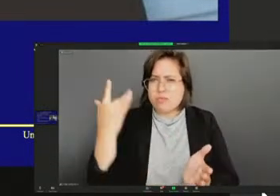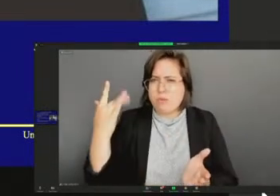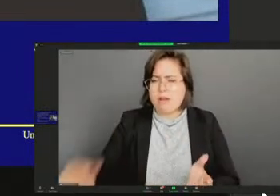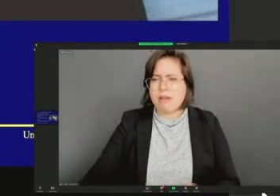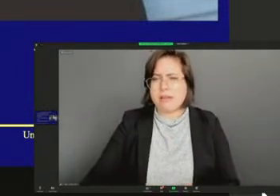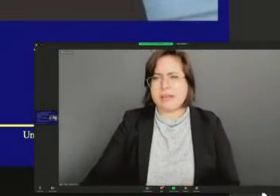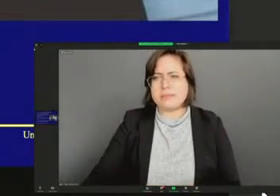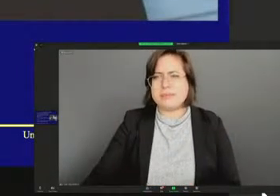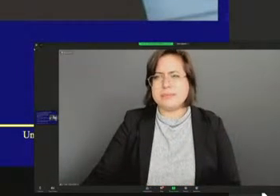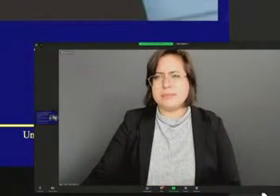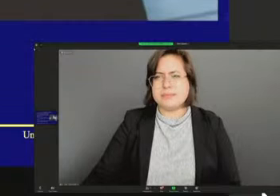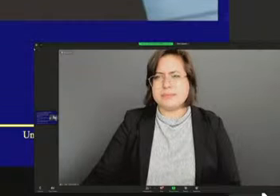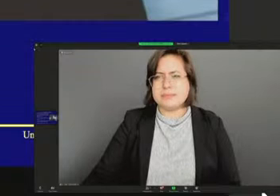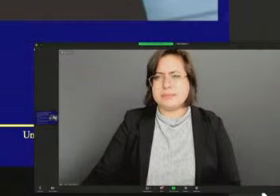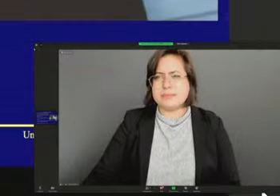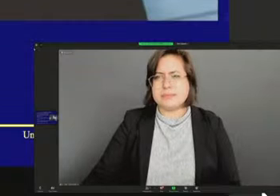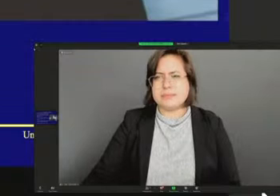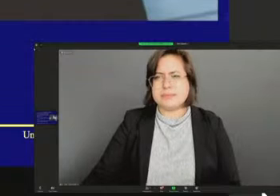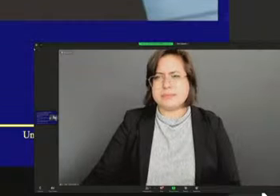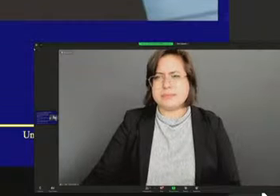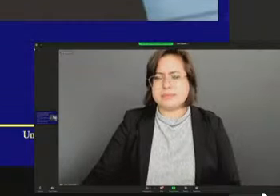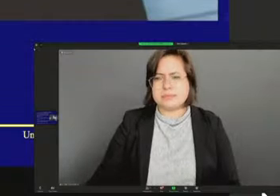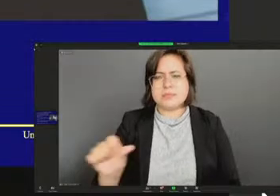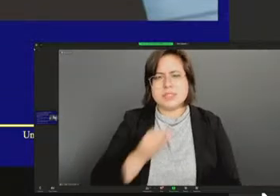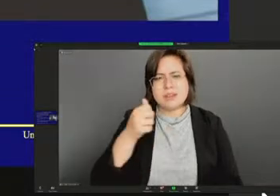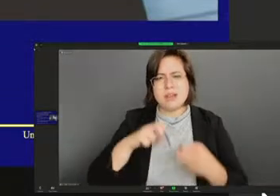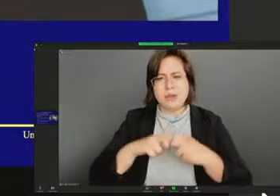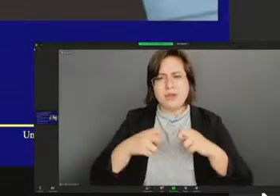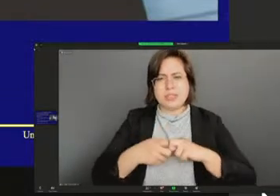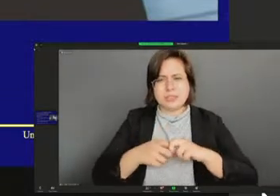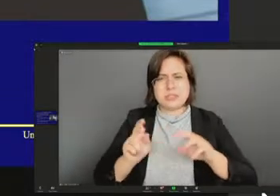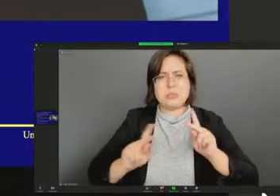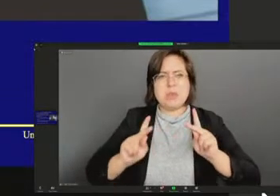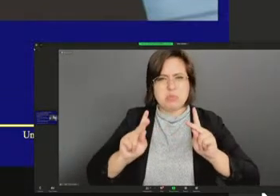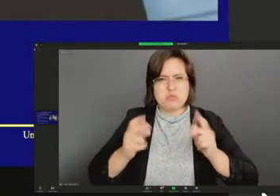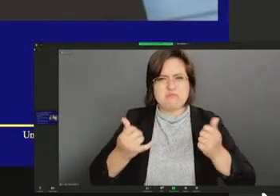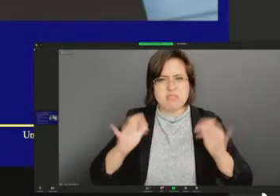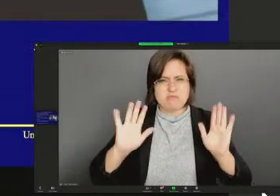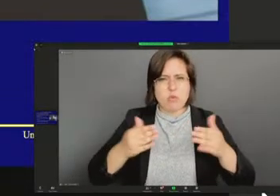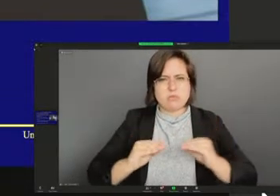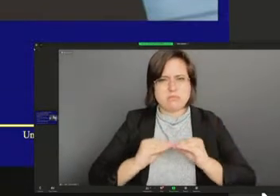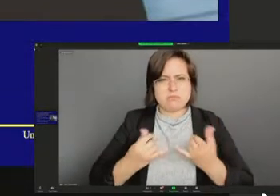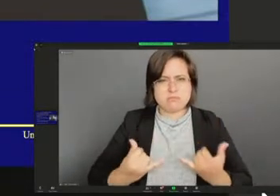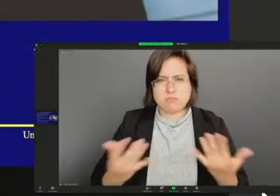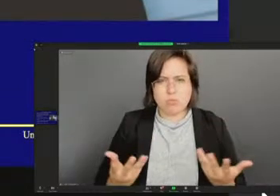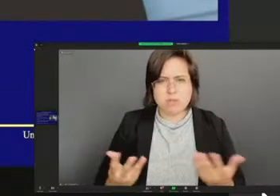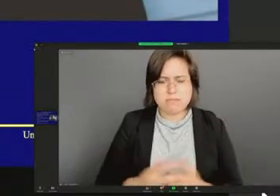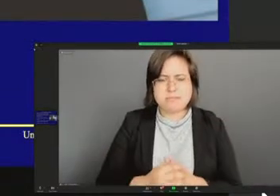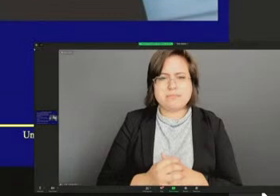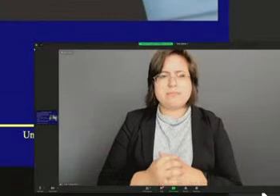is increasing research attention to is the fact that